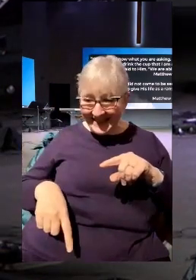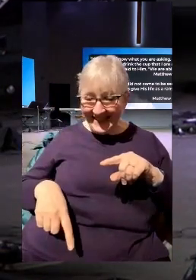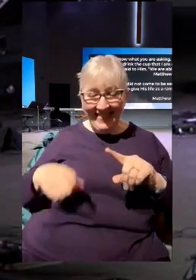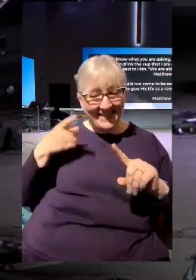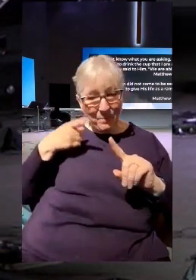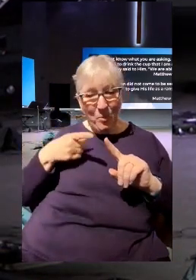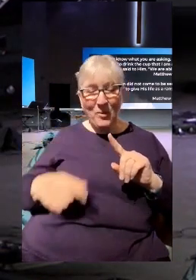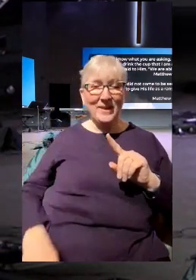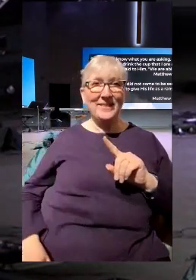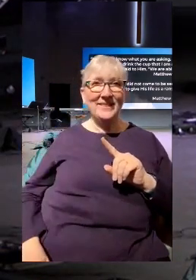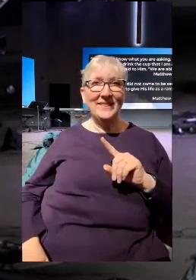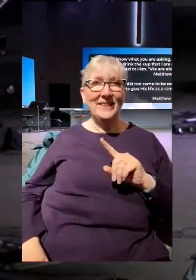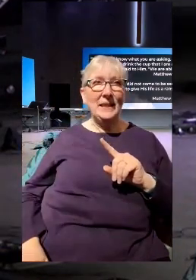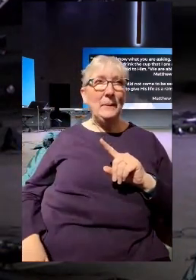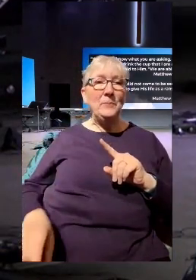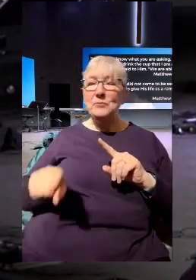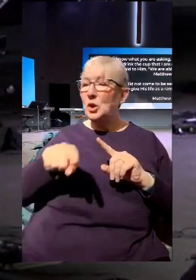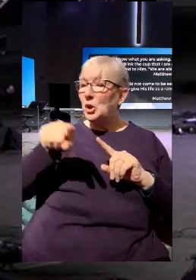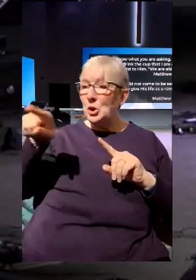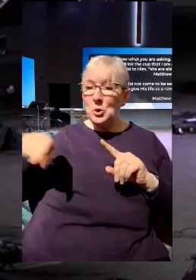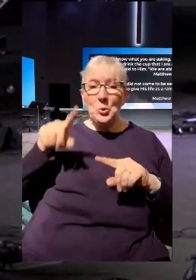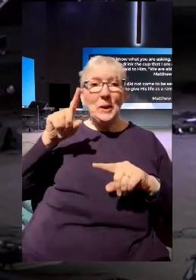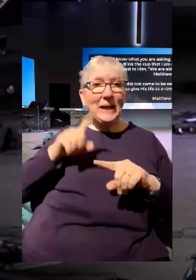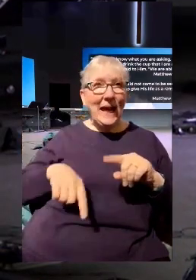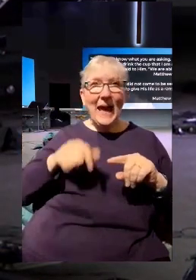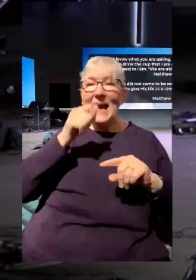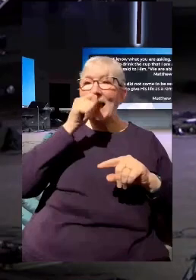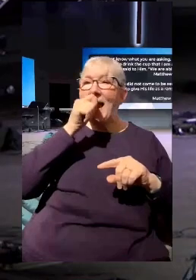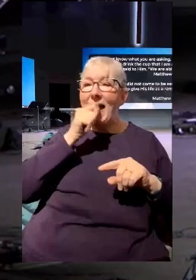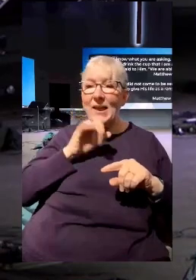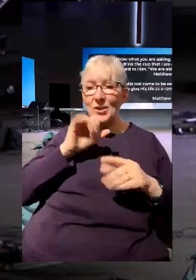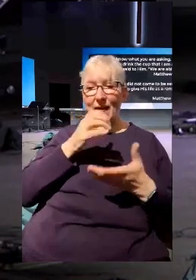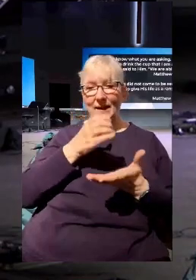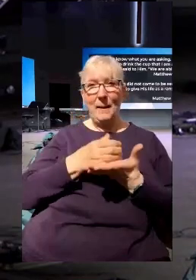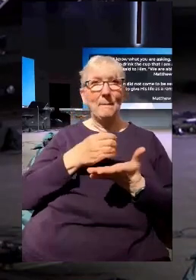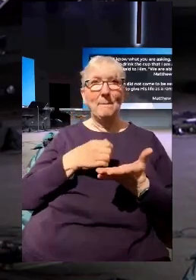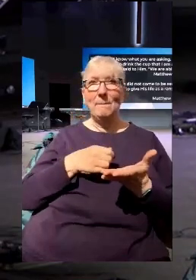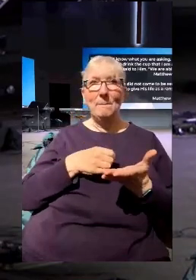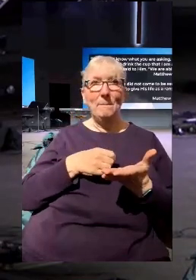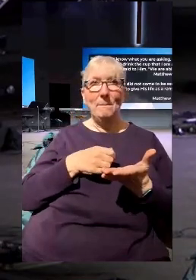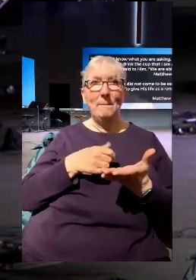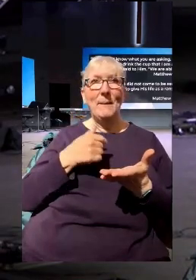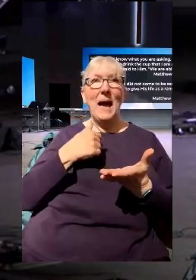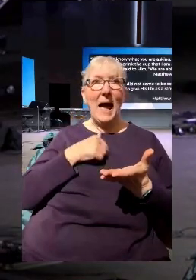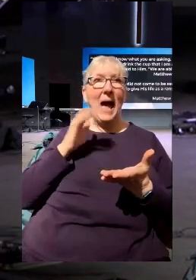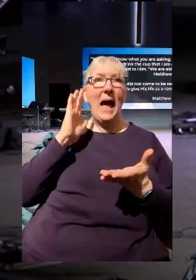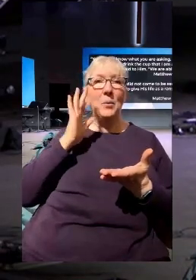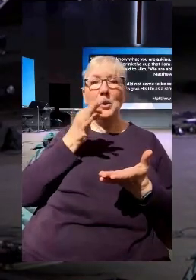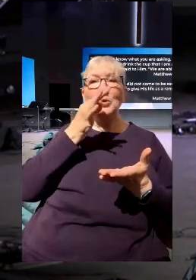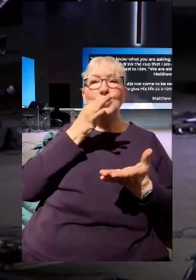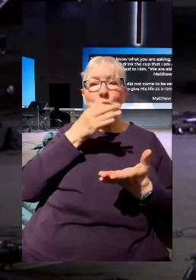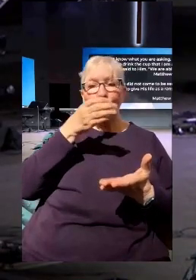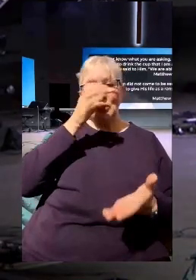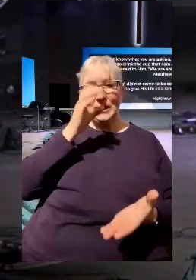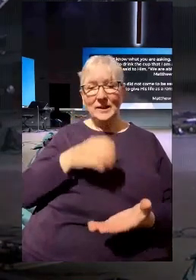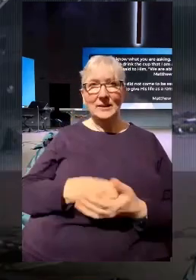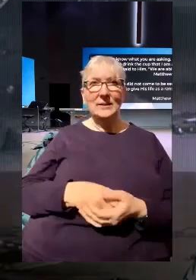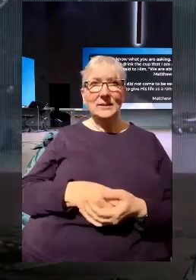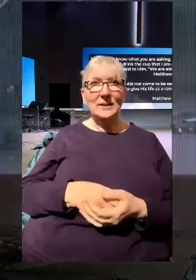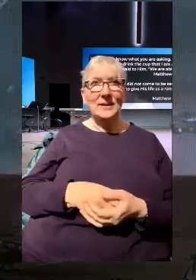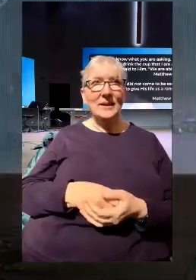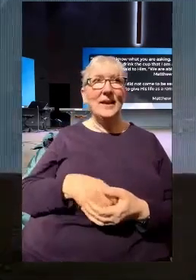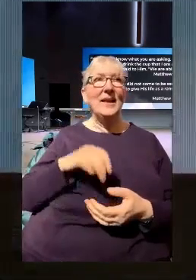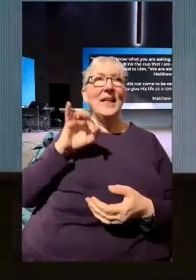You cannot handle the cup that I am about to drink. That